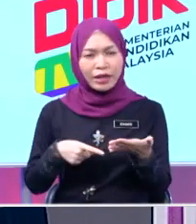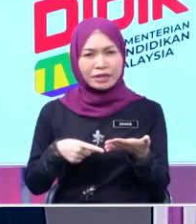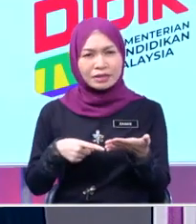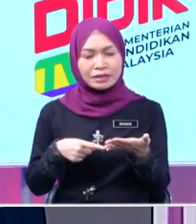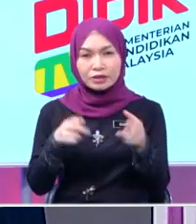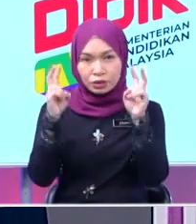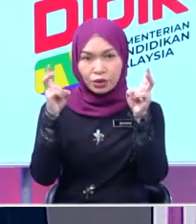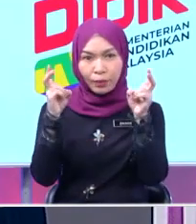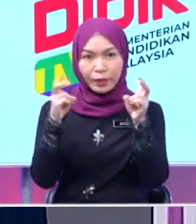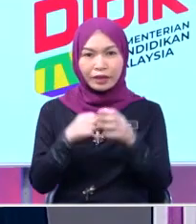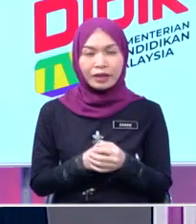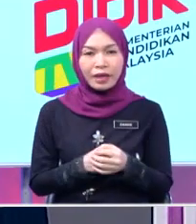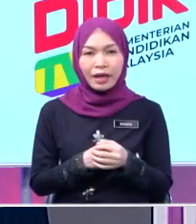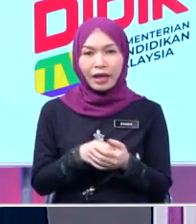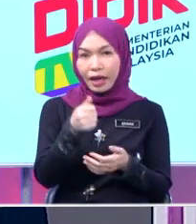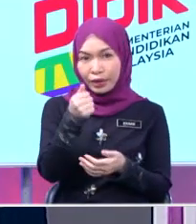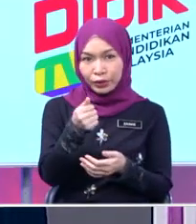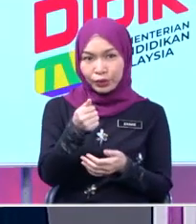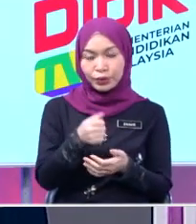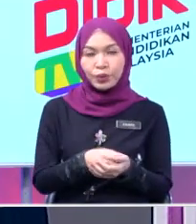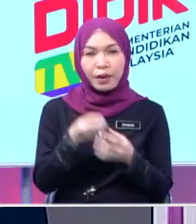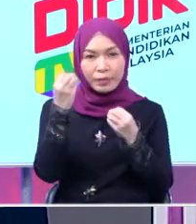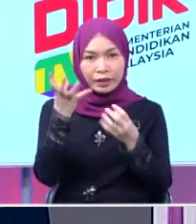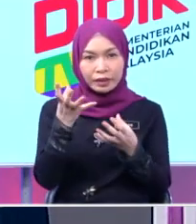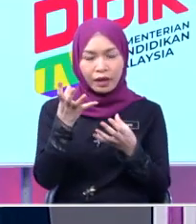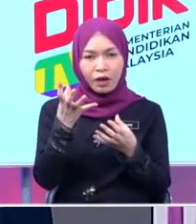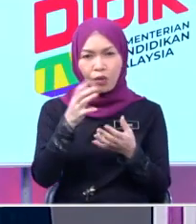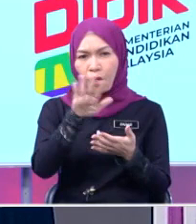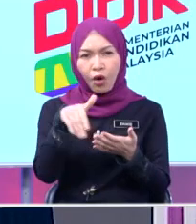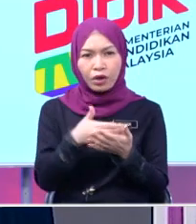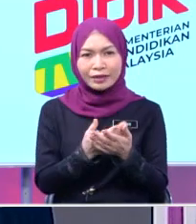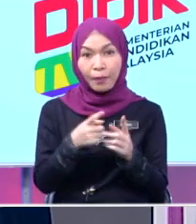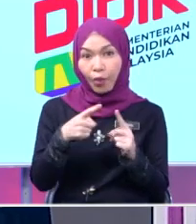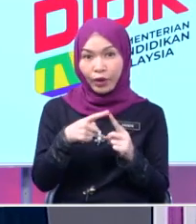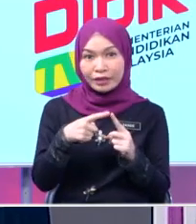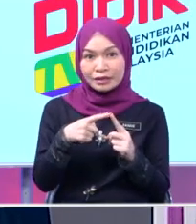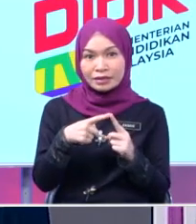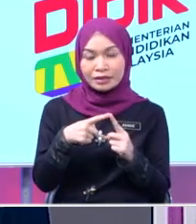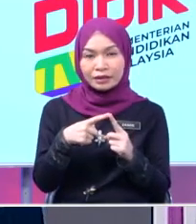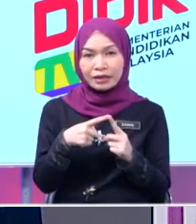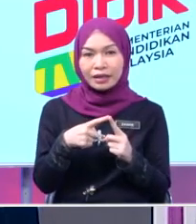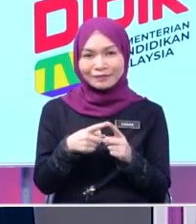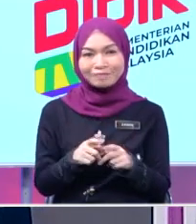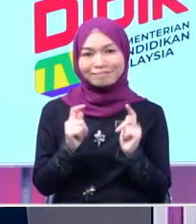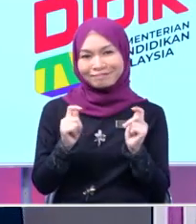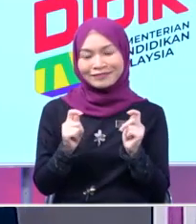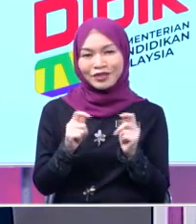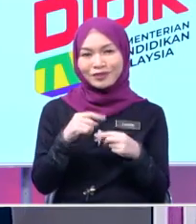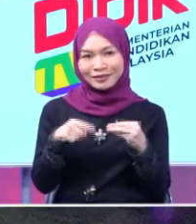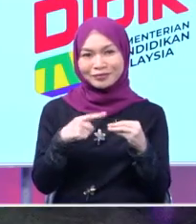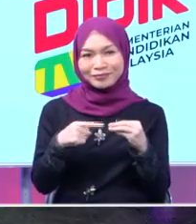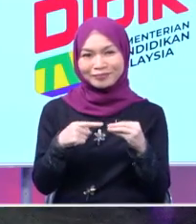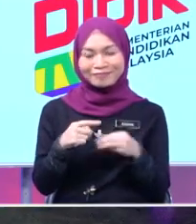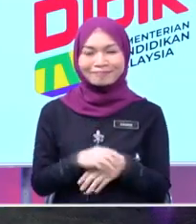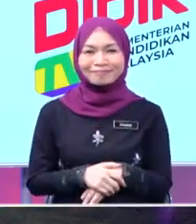that you include all the points of the questions too inside the essay, which we will talk about later. All right, there you have it.